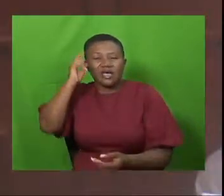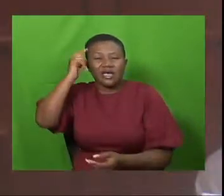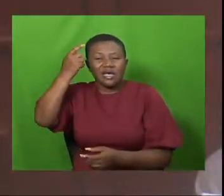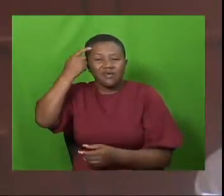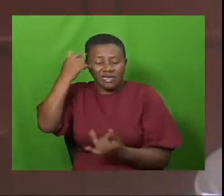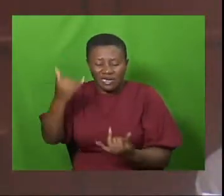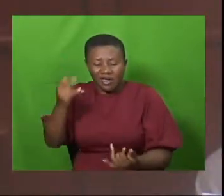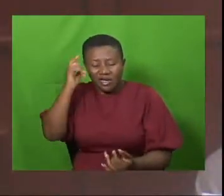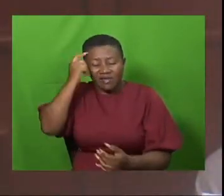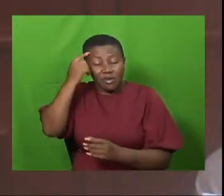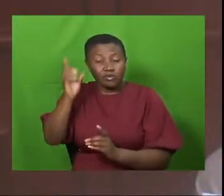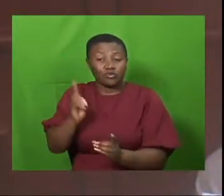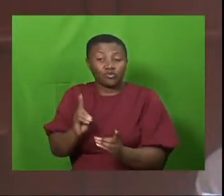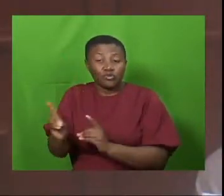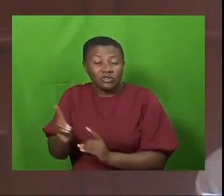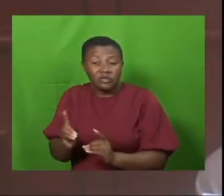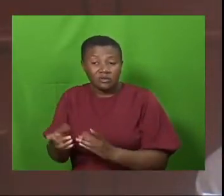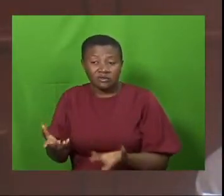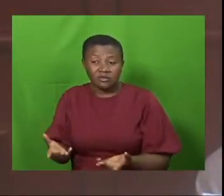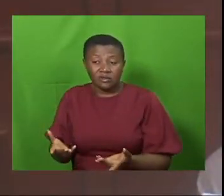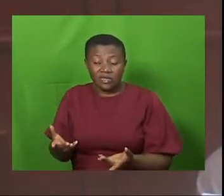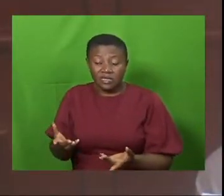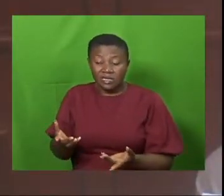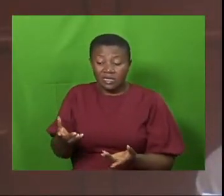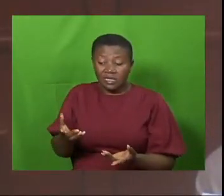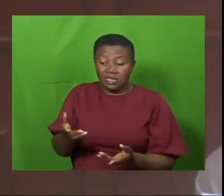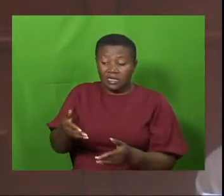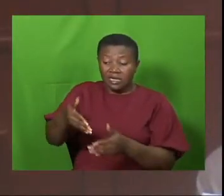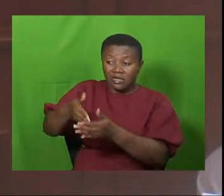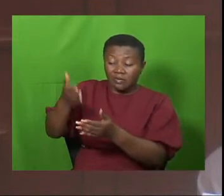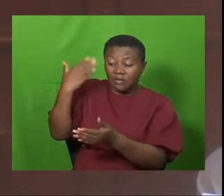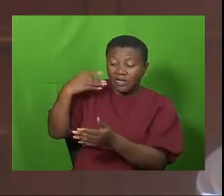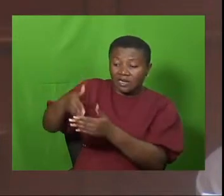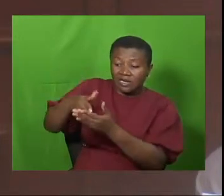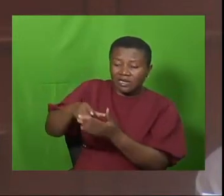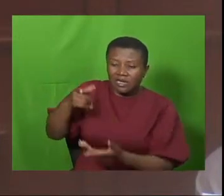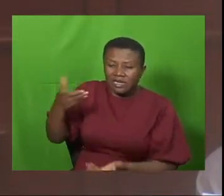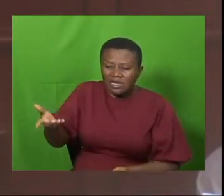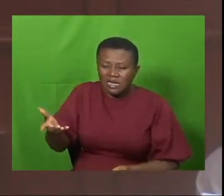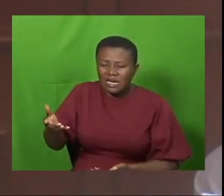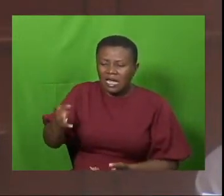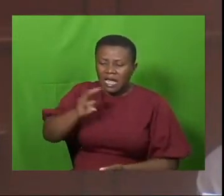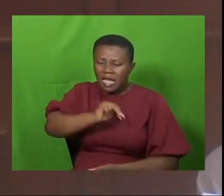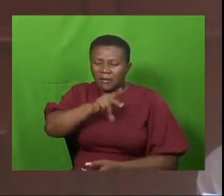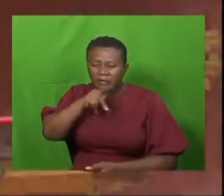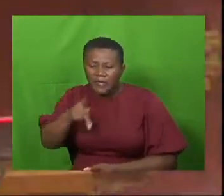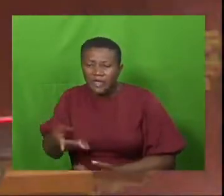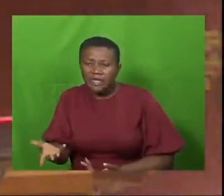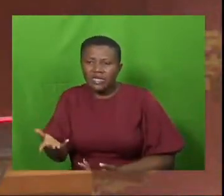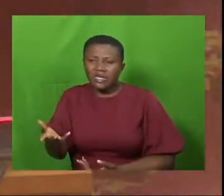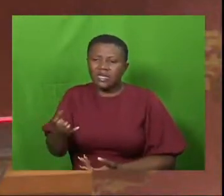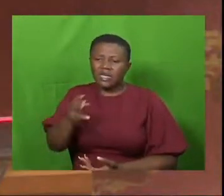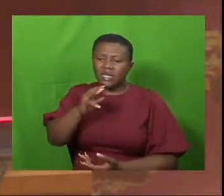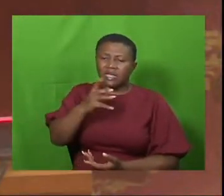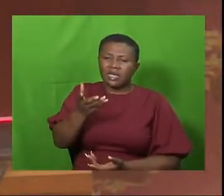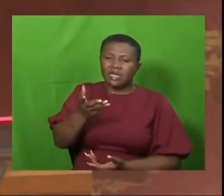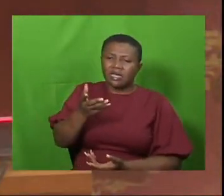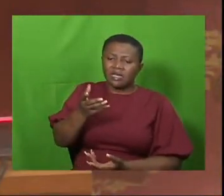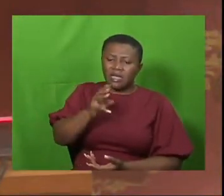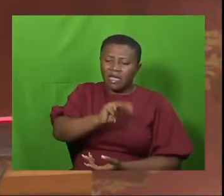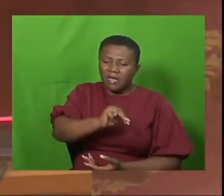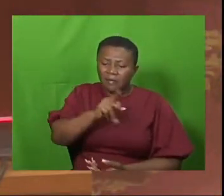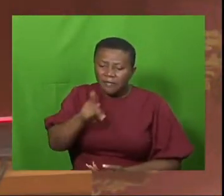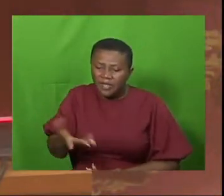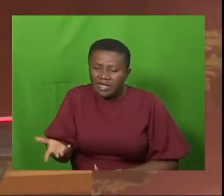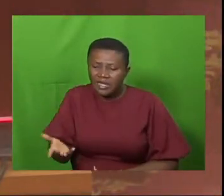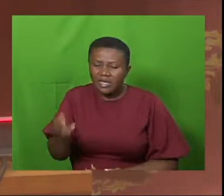leader who has been vice president, member of parliament, president, and did not think about all